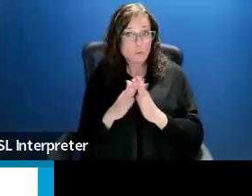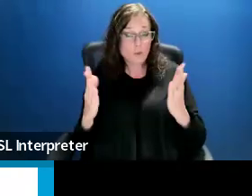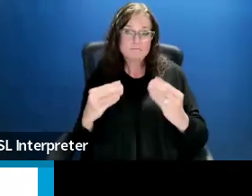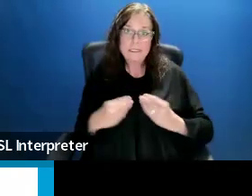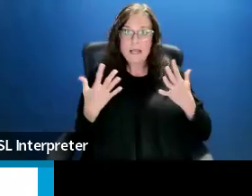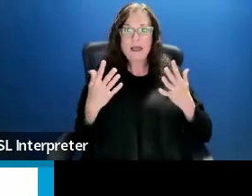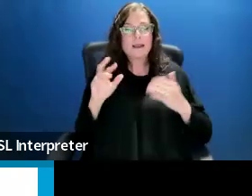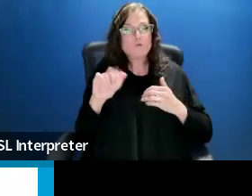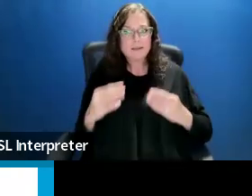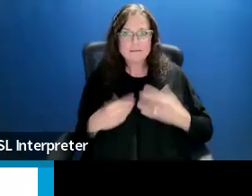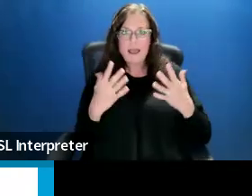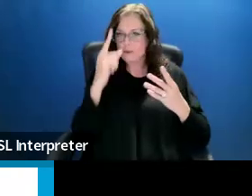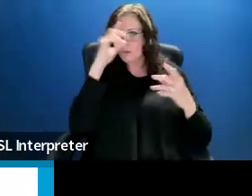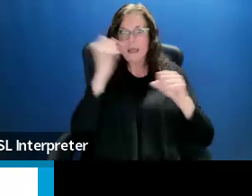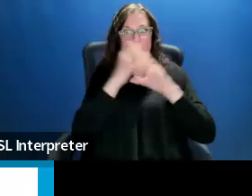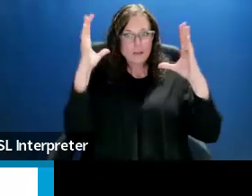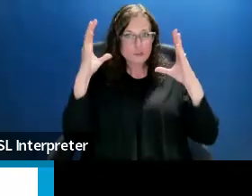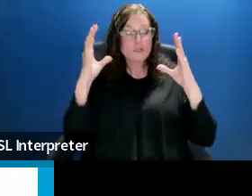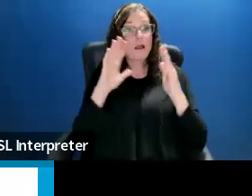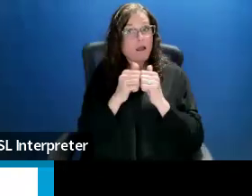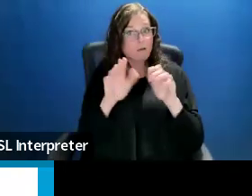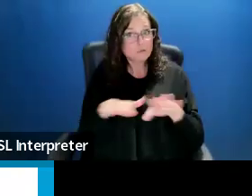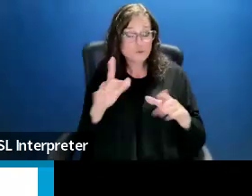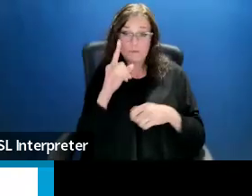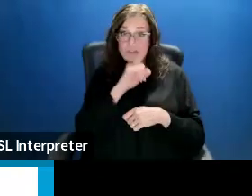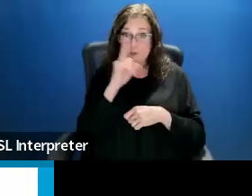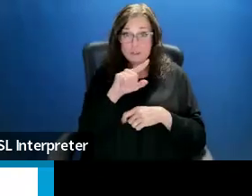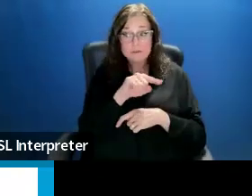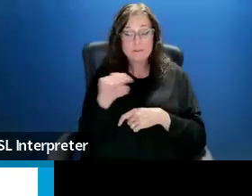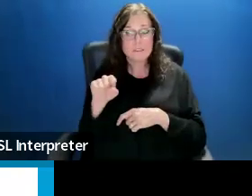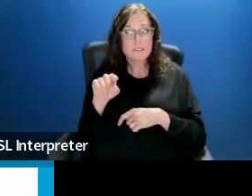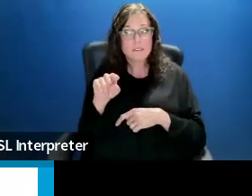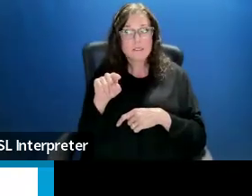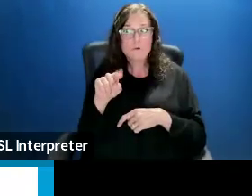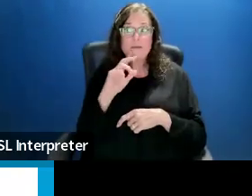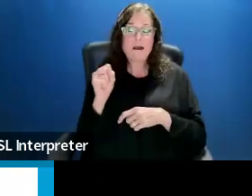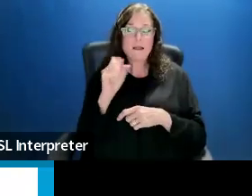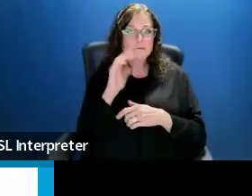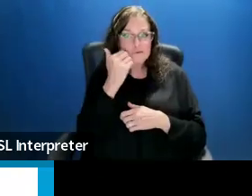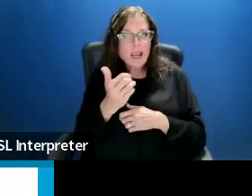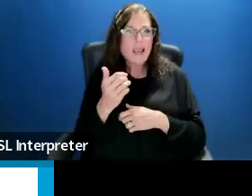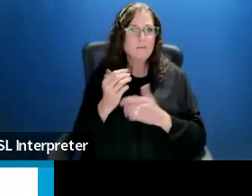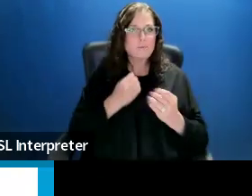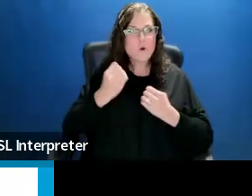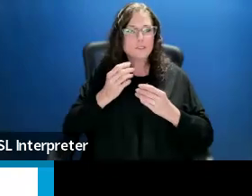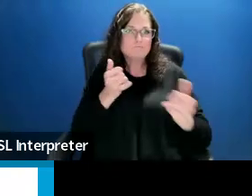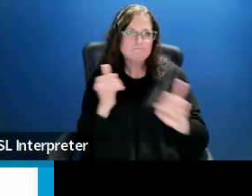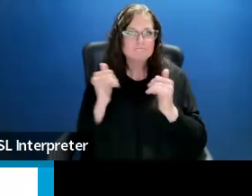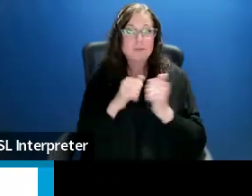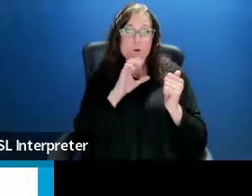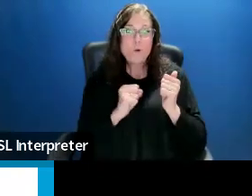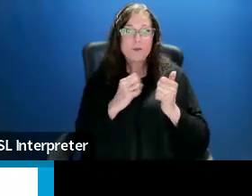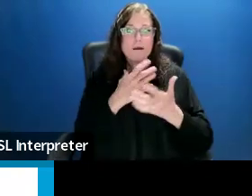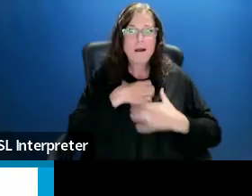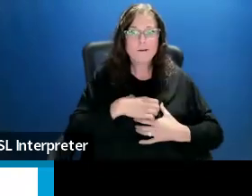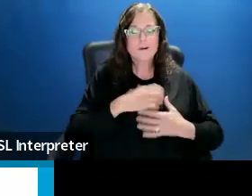and can reignite the imagination, how children's fiction with its unabashed emotion and playfulness can awaken old hungers